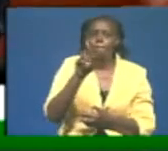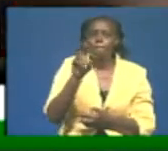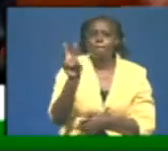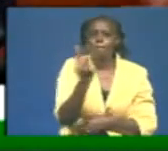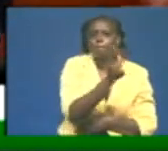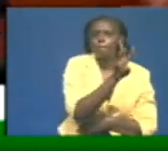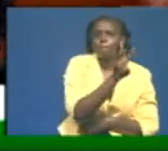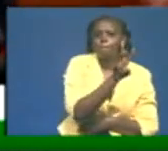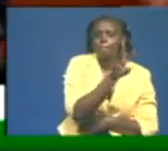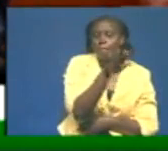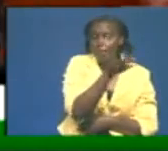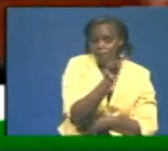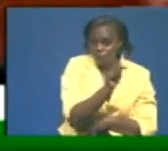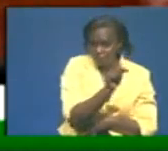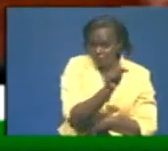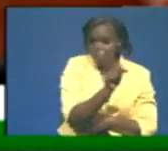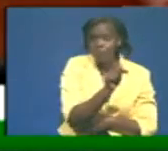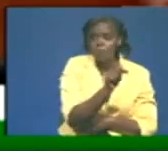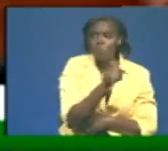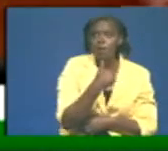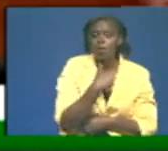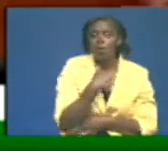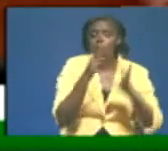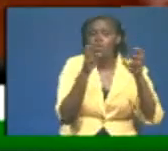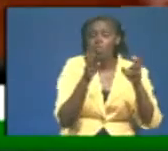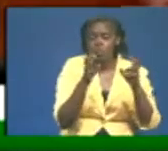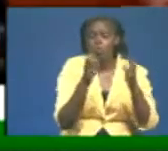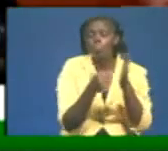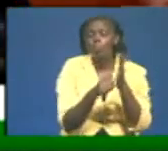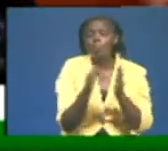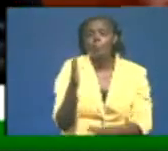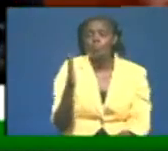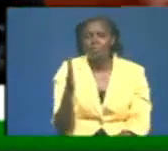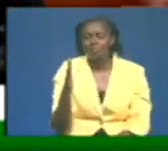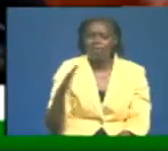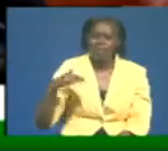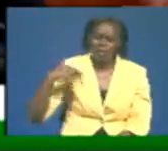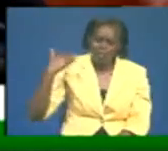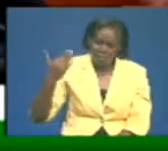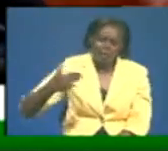has also issues of insecurity on daily basis.